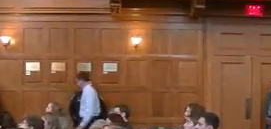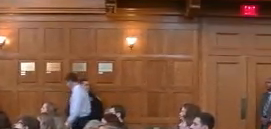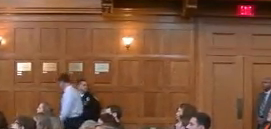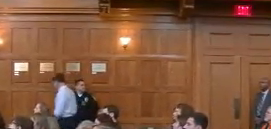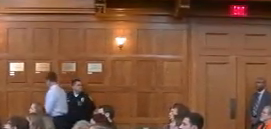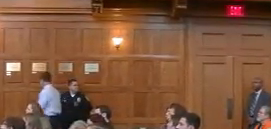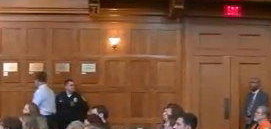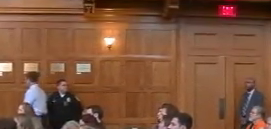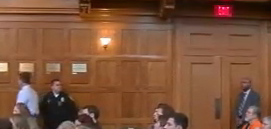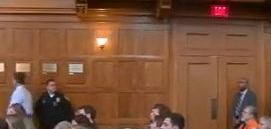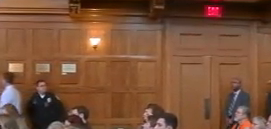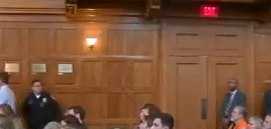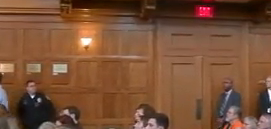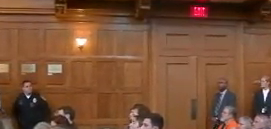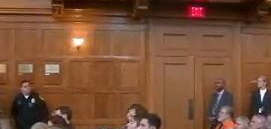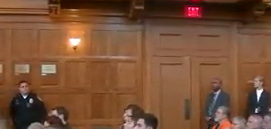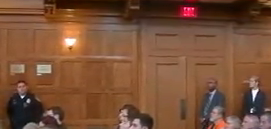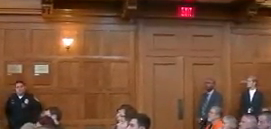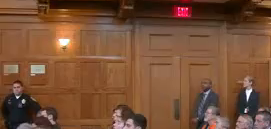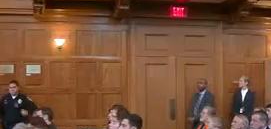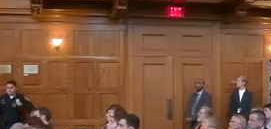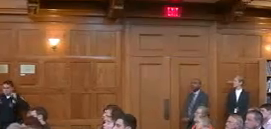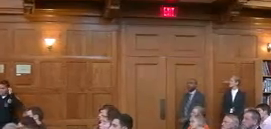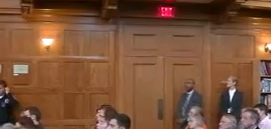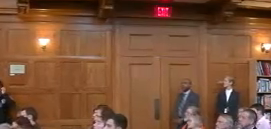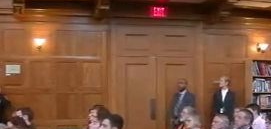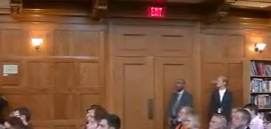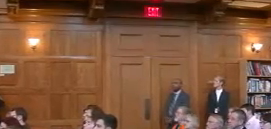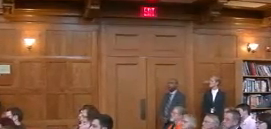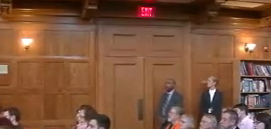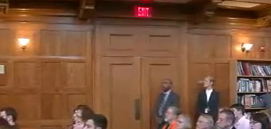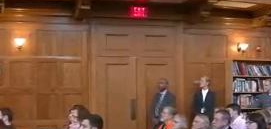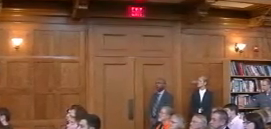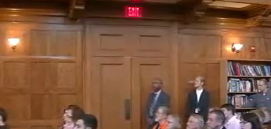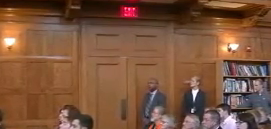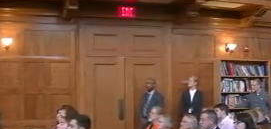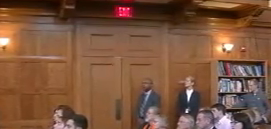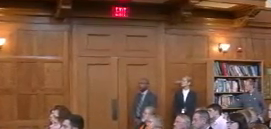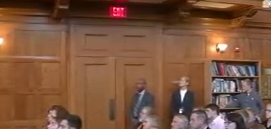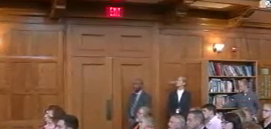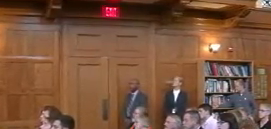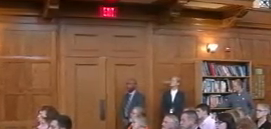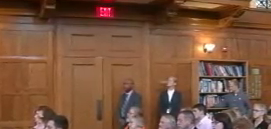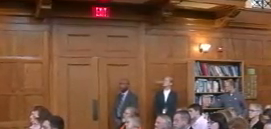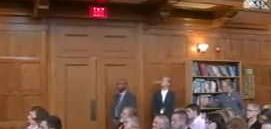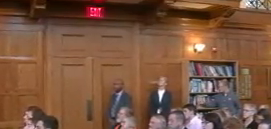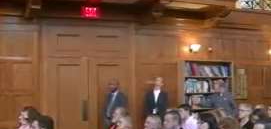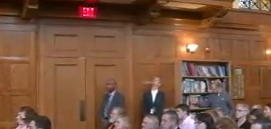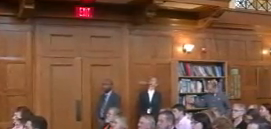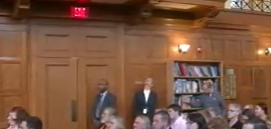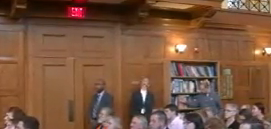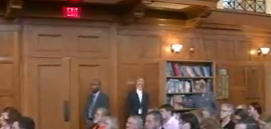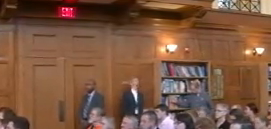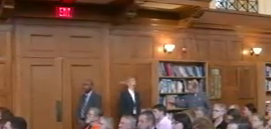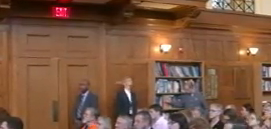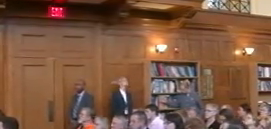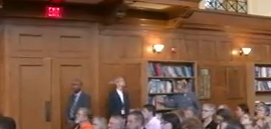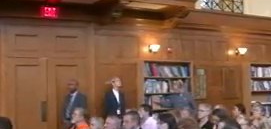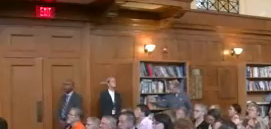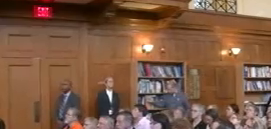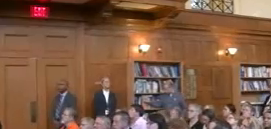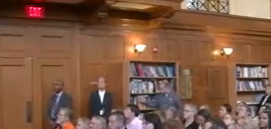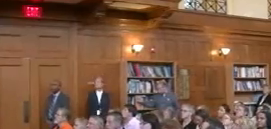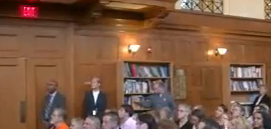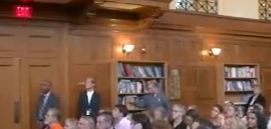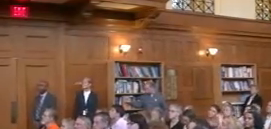oppose any efforts to deny you, our community members, these rights. When we began a conversation